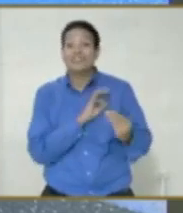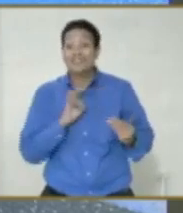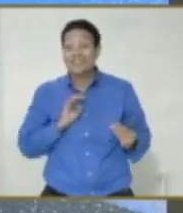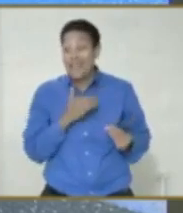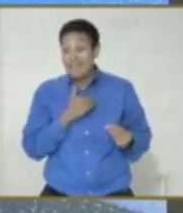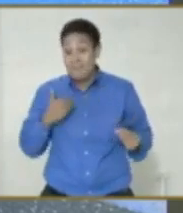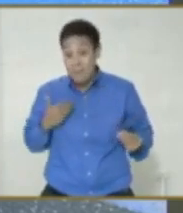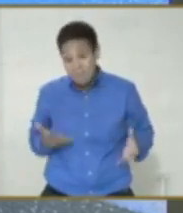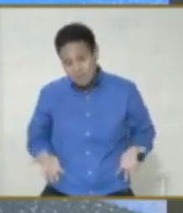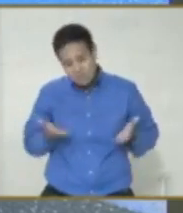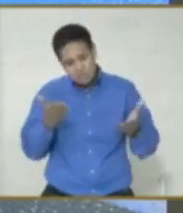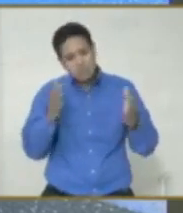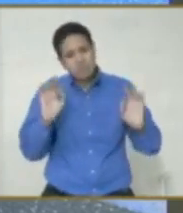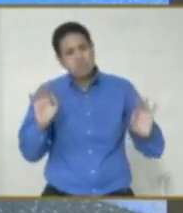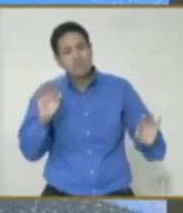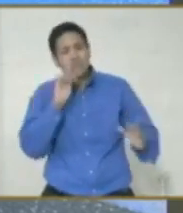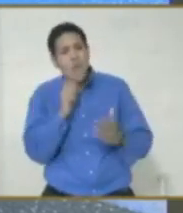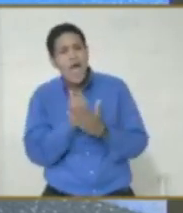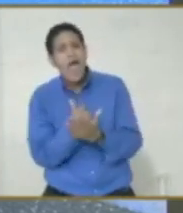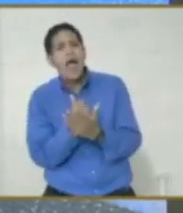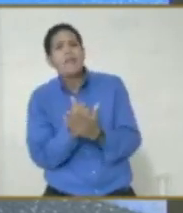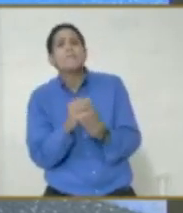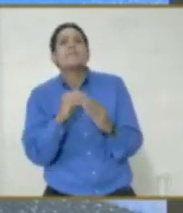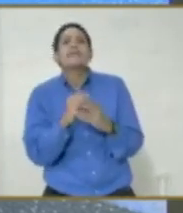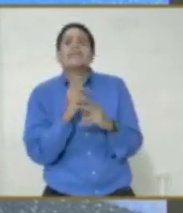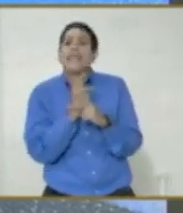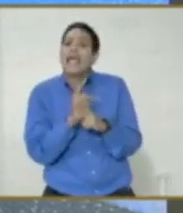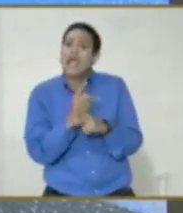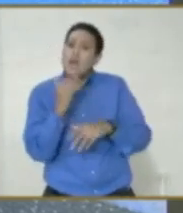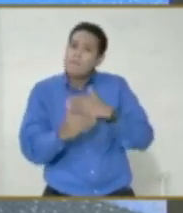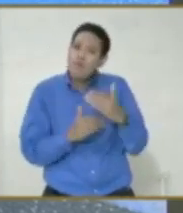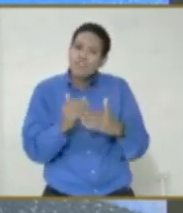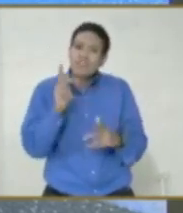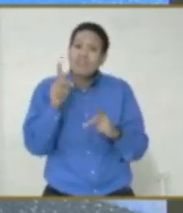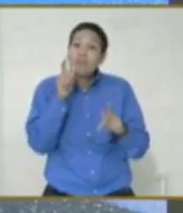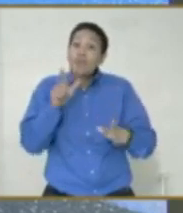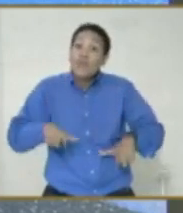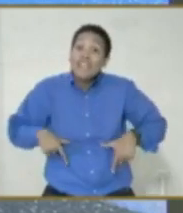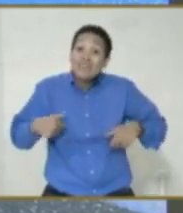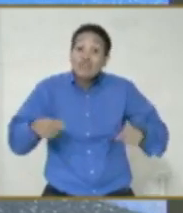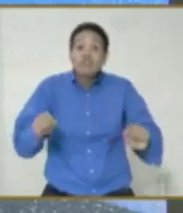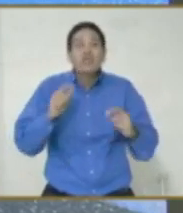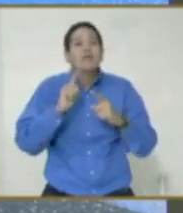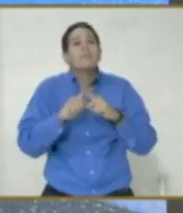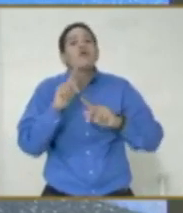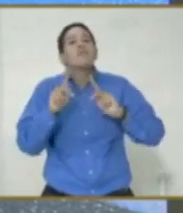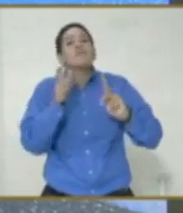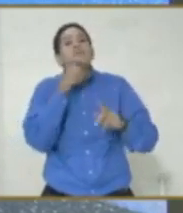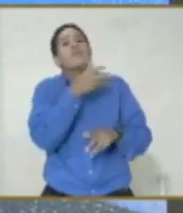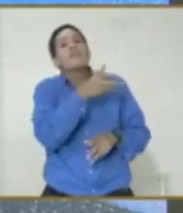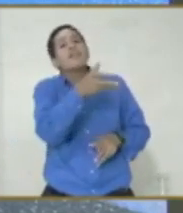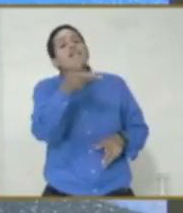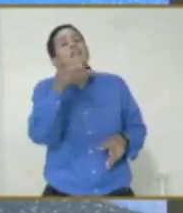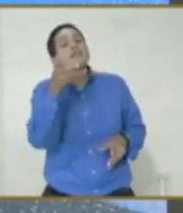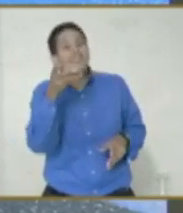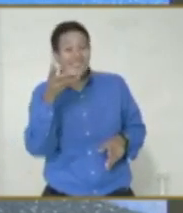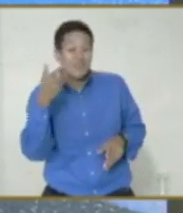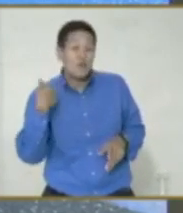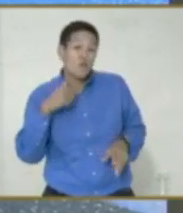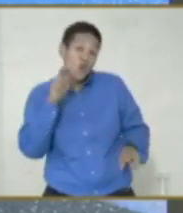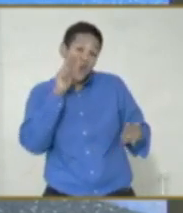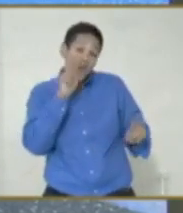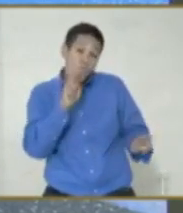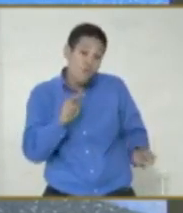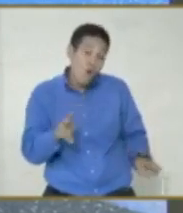members to help in the care process of our homeless and our persons at the infirmary. We look forward